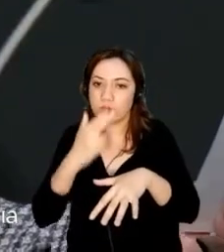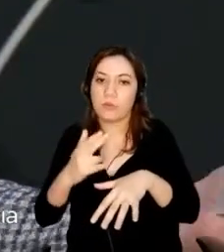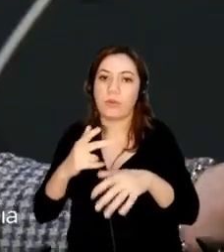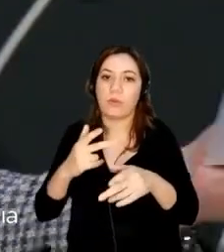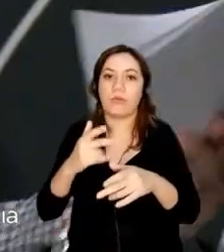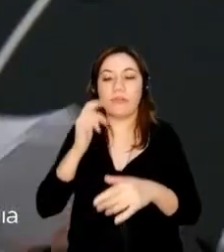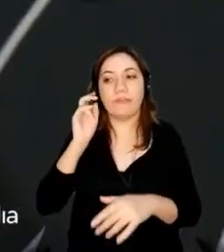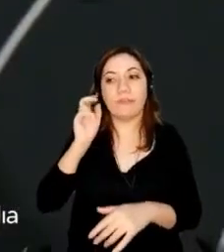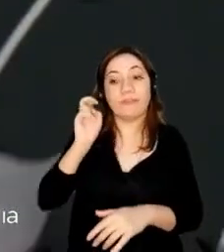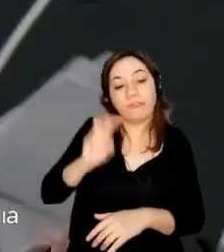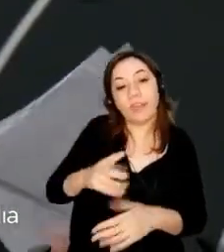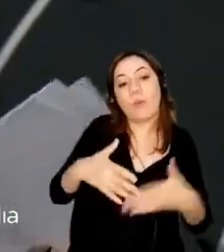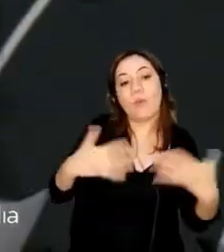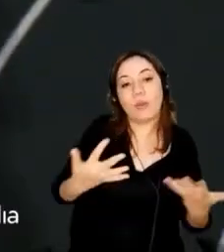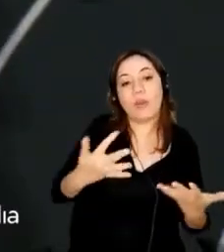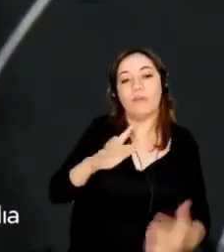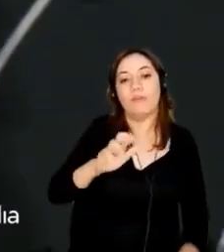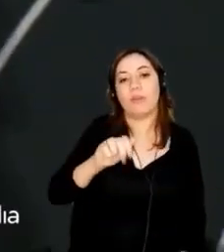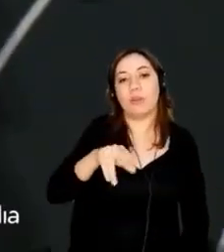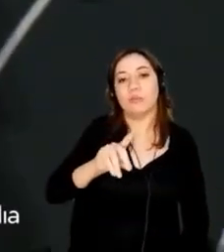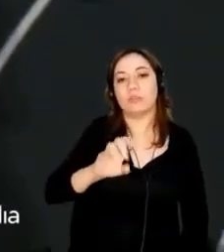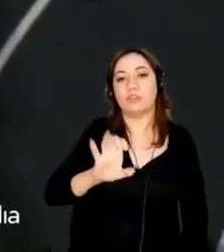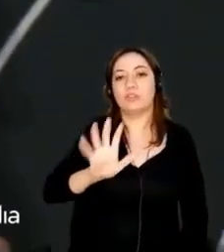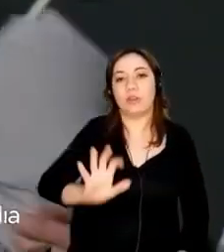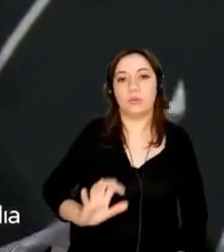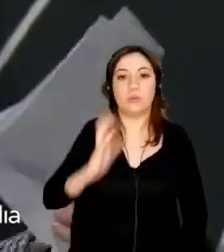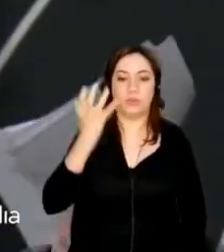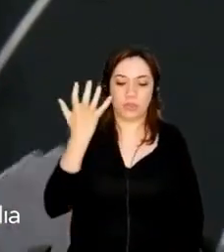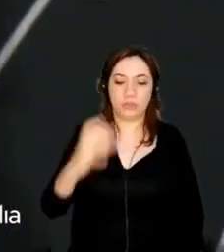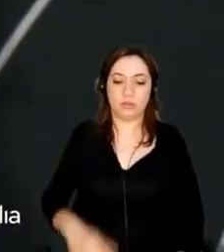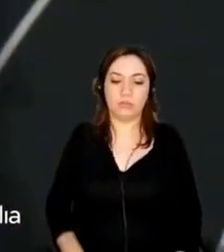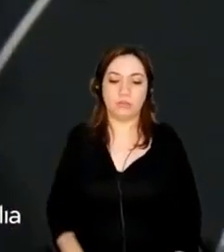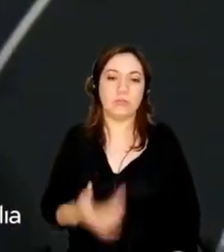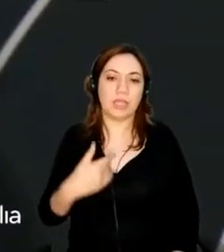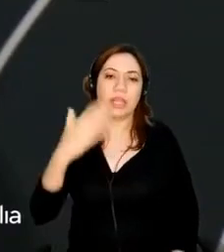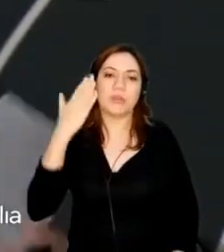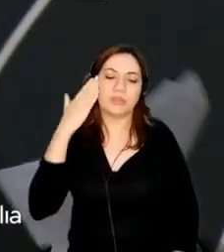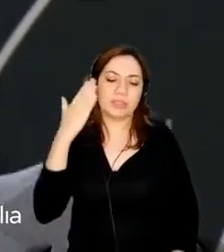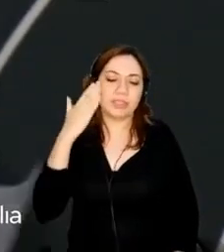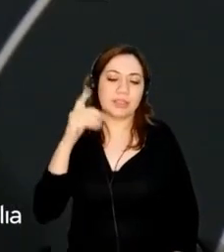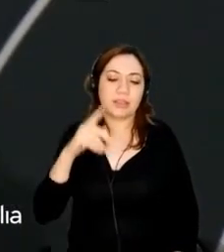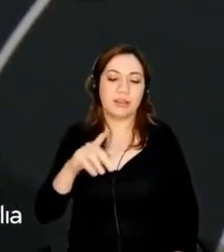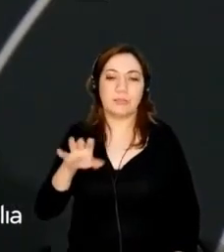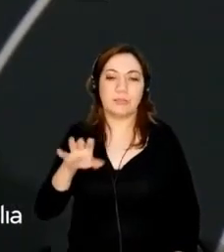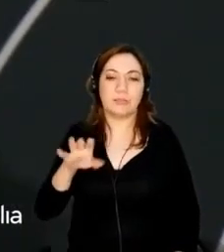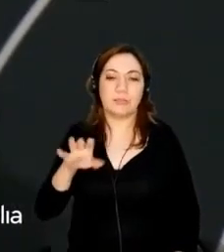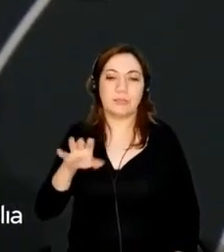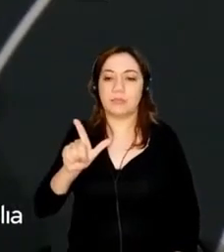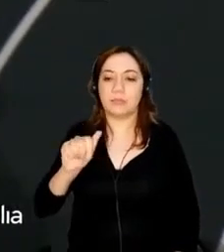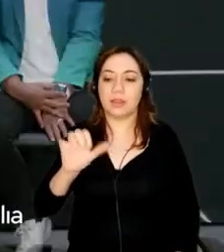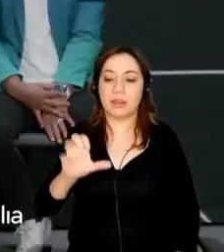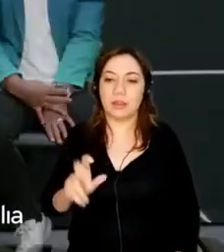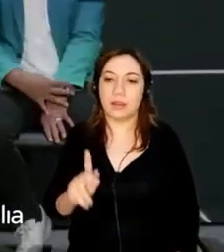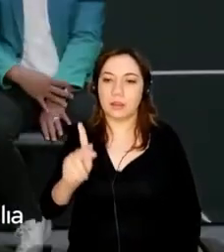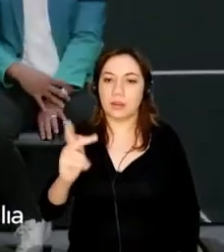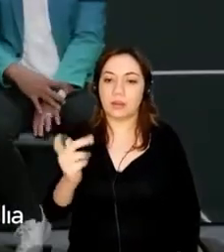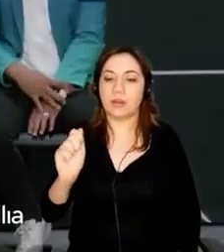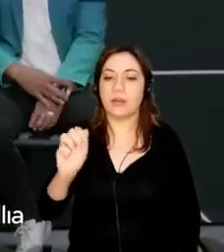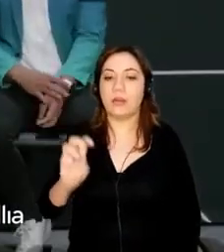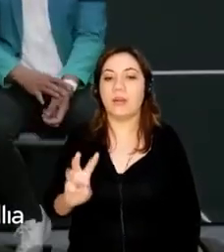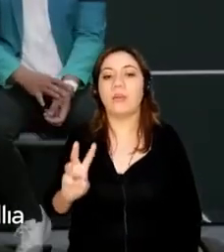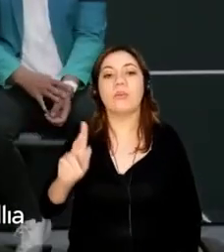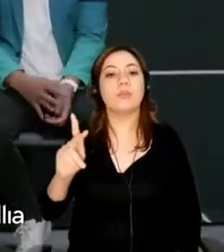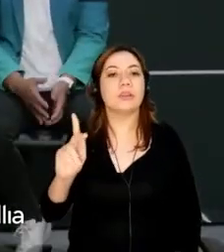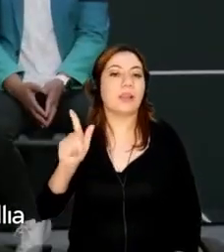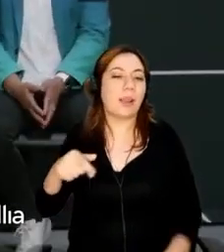And Jeff, I know Blackhawk is a big partner with MasterCard. Maybe share a little bit about how you guys are leveraging AI. Yeah, sure. I mean,